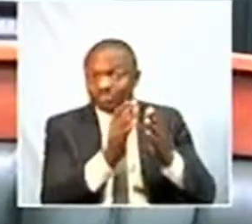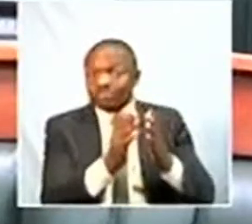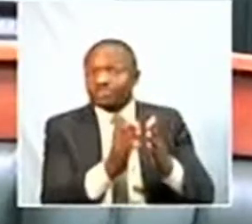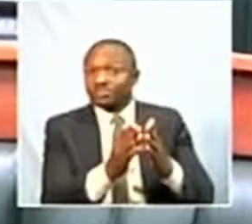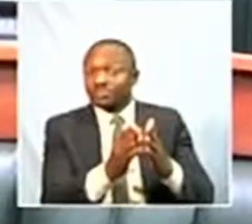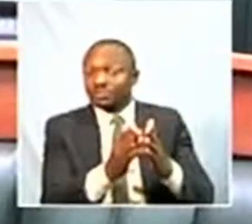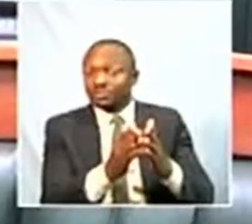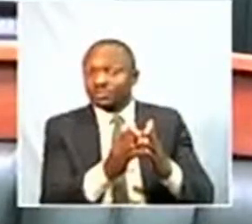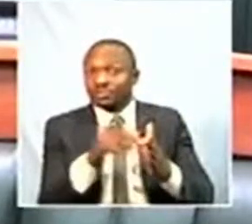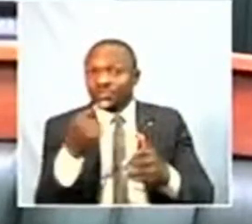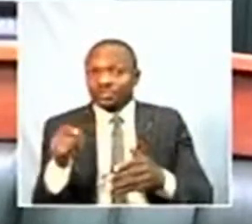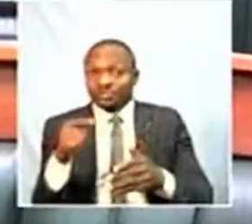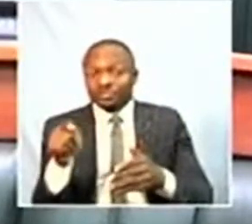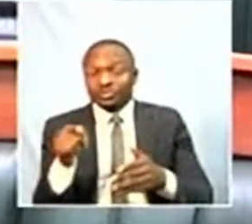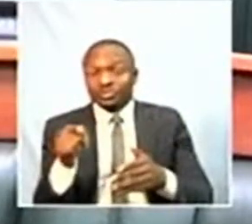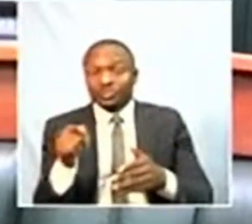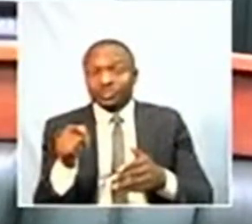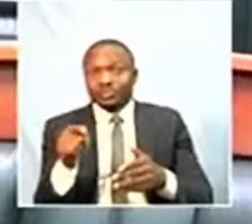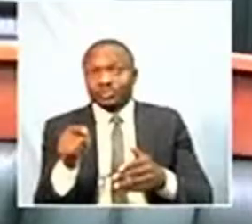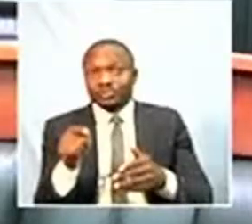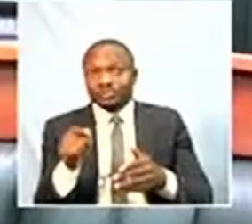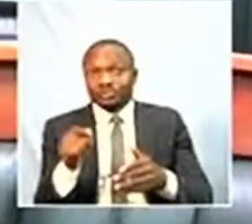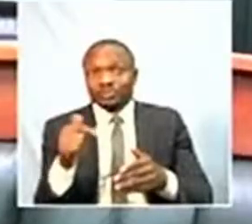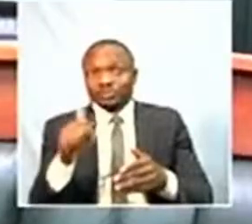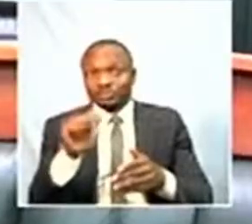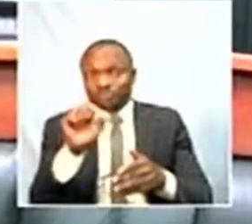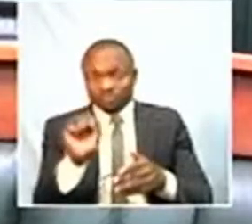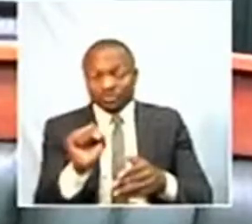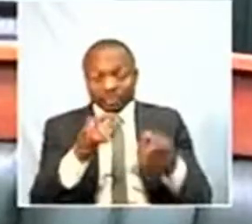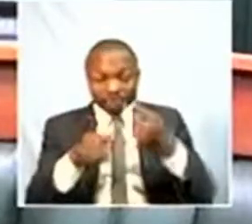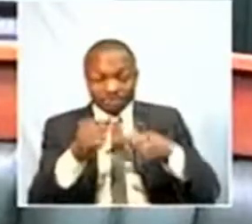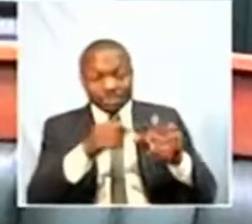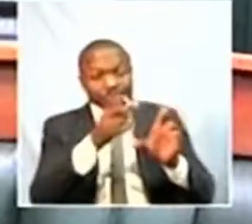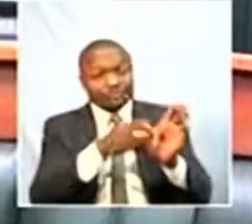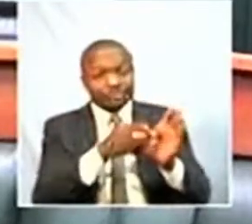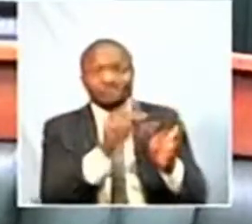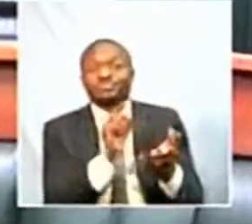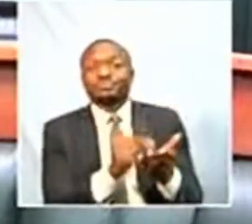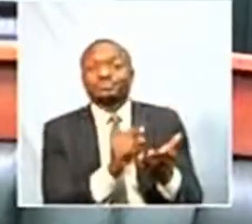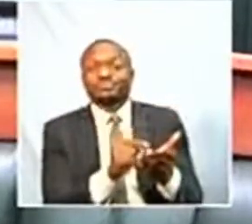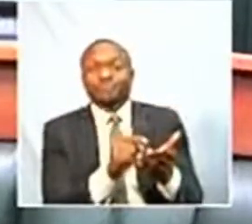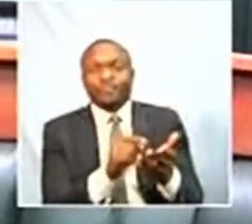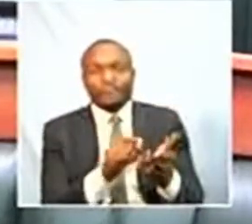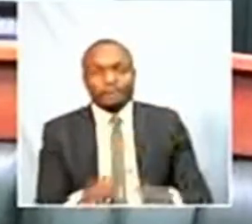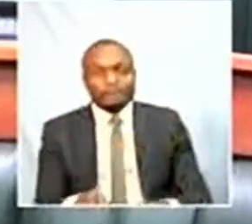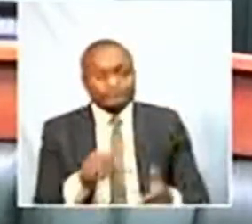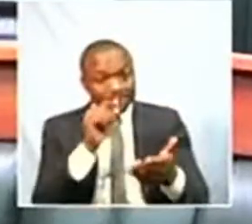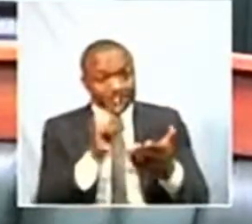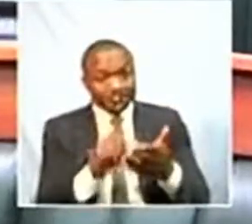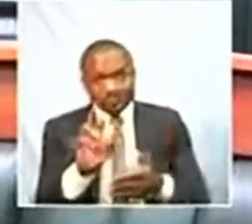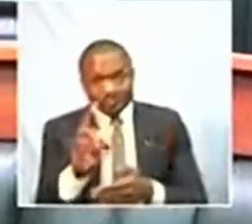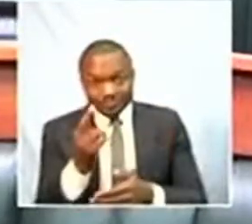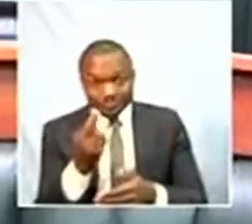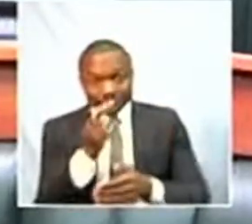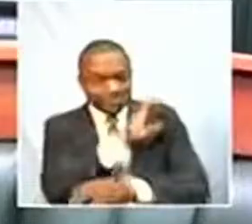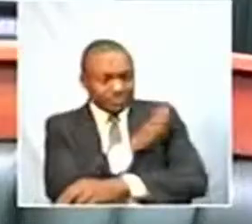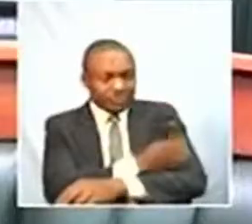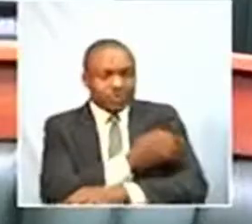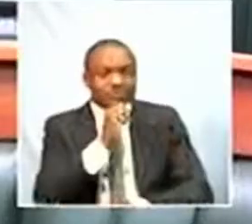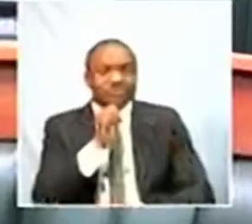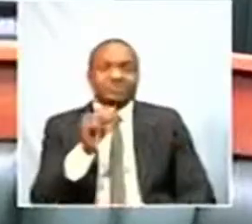of greenhouse gas emissions comes from fossil fuels. And this renewable energy does not